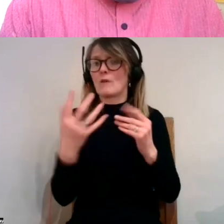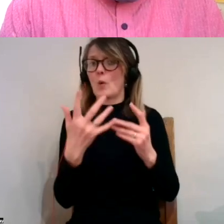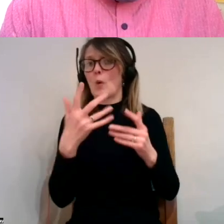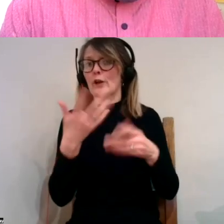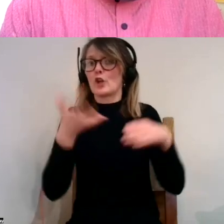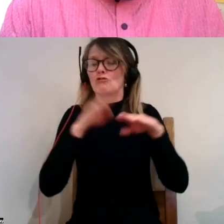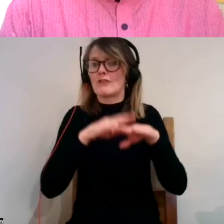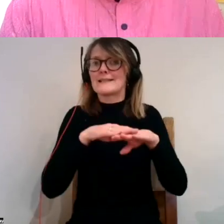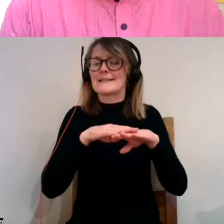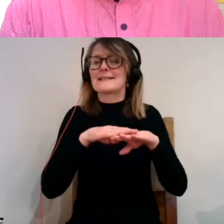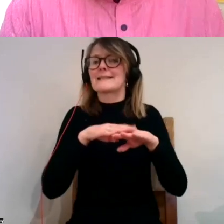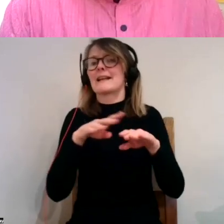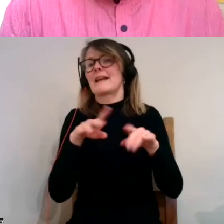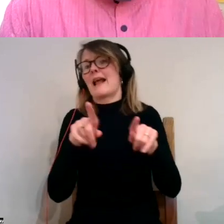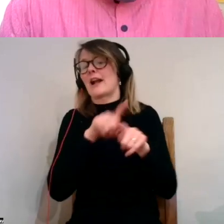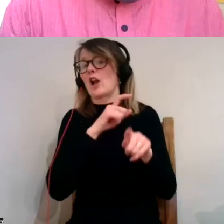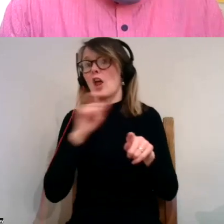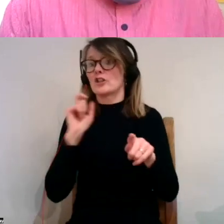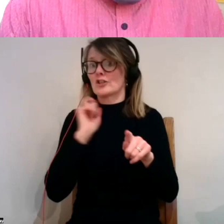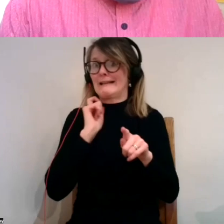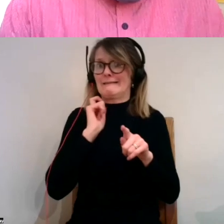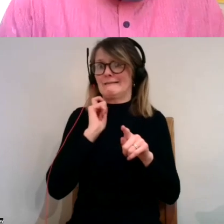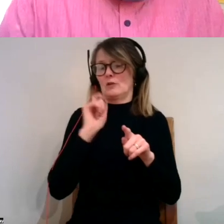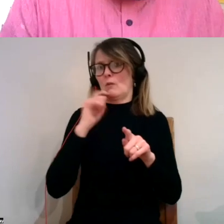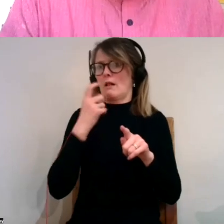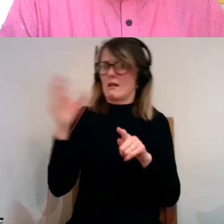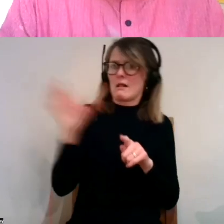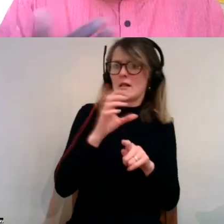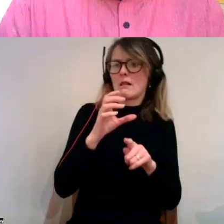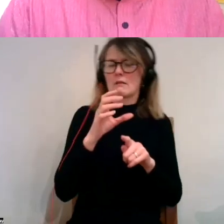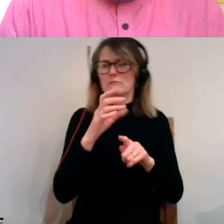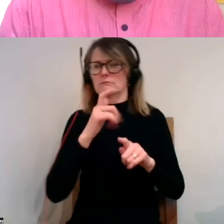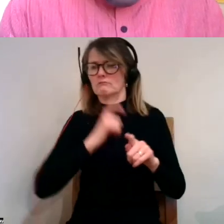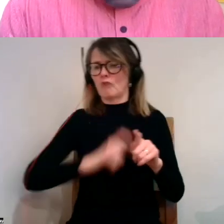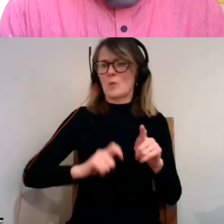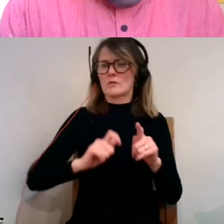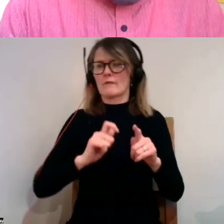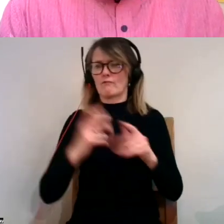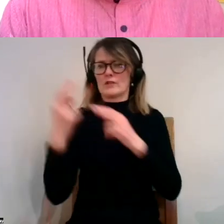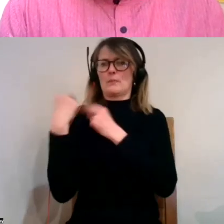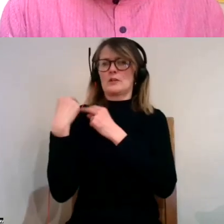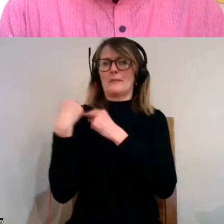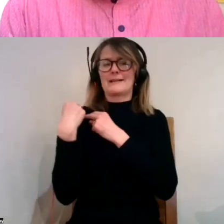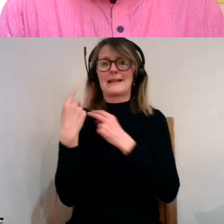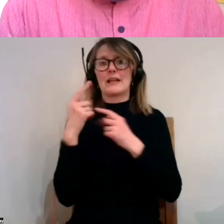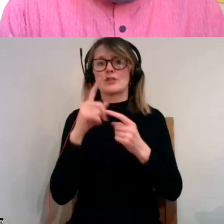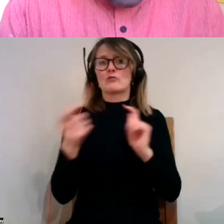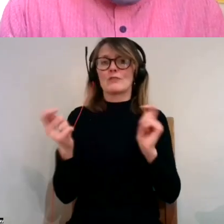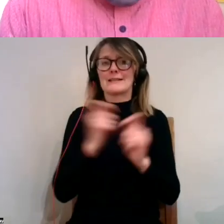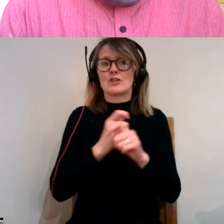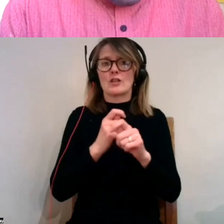up roles of primary responsibility. And she's a transition coach for bishops